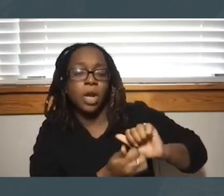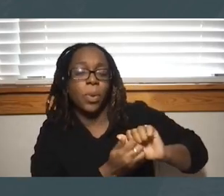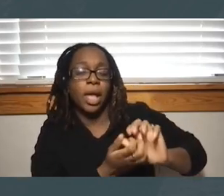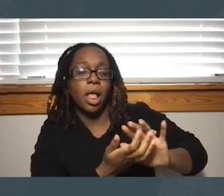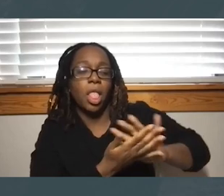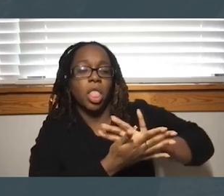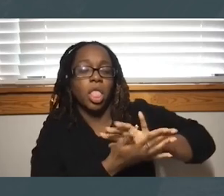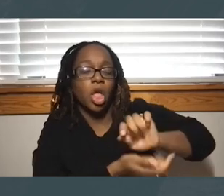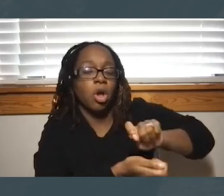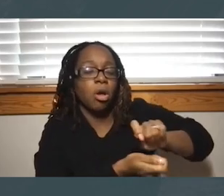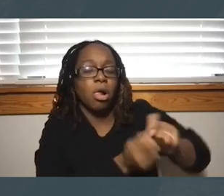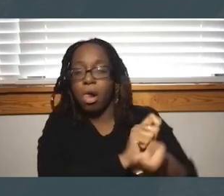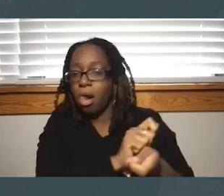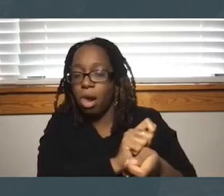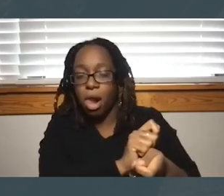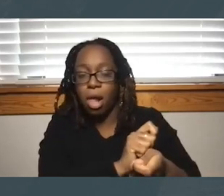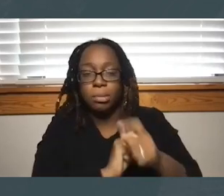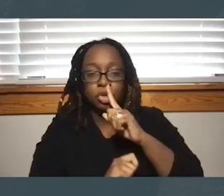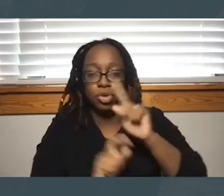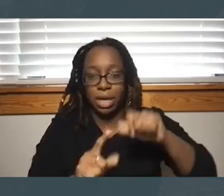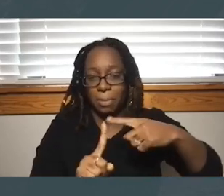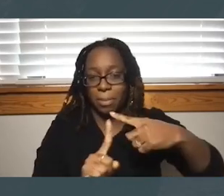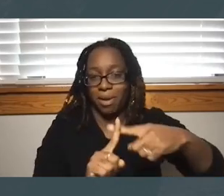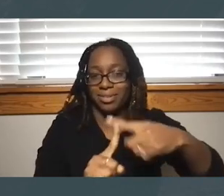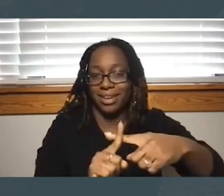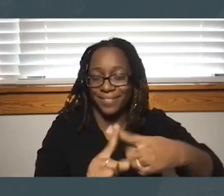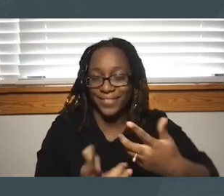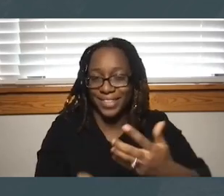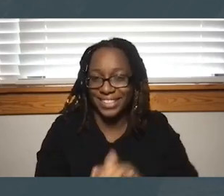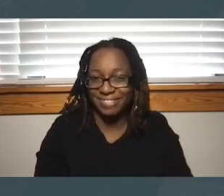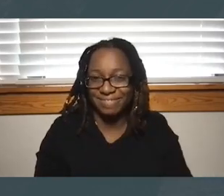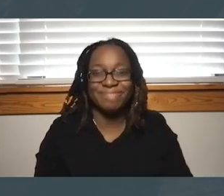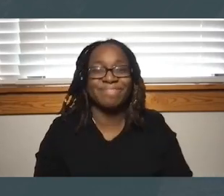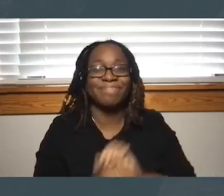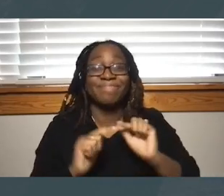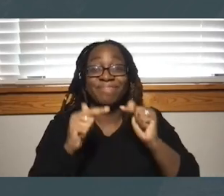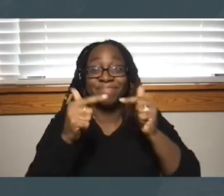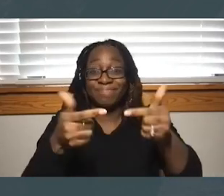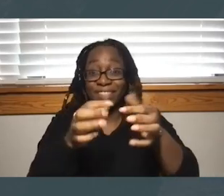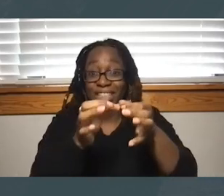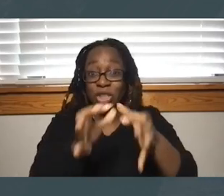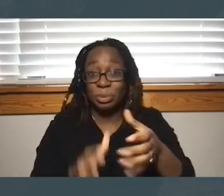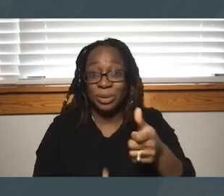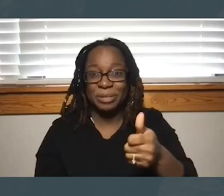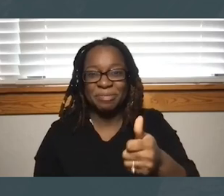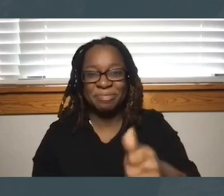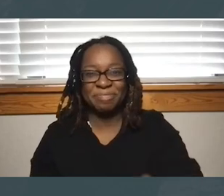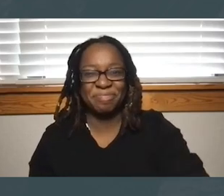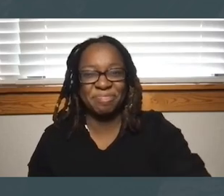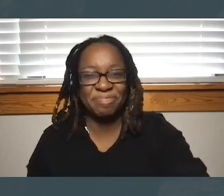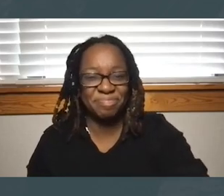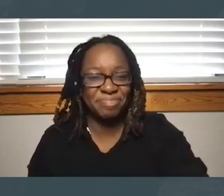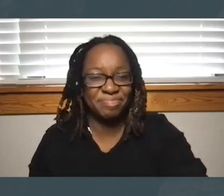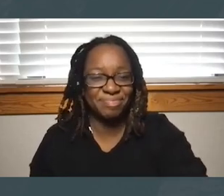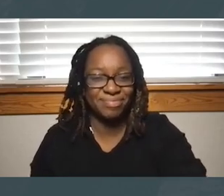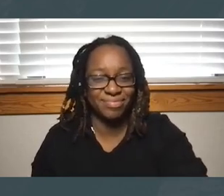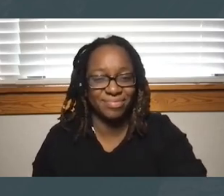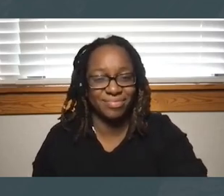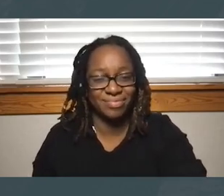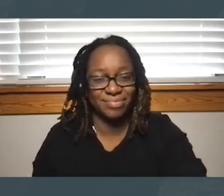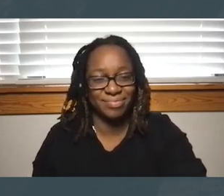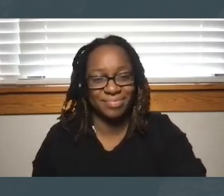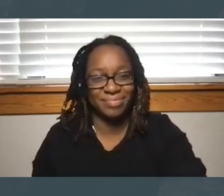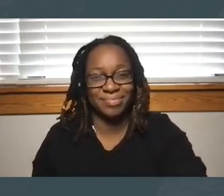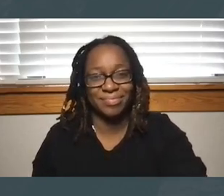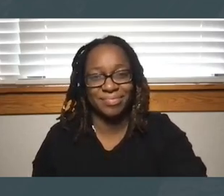of the things. You're not helping me. Good. I'm glad. No, thank you. And why through